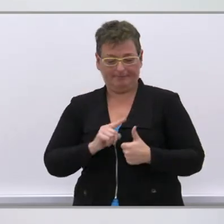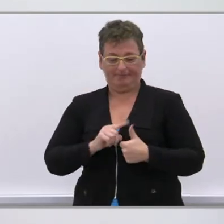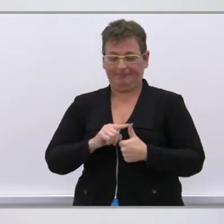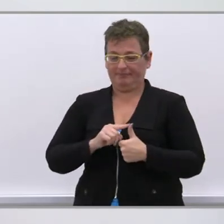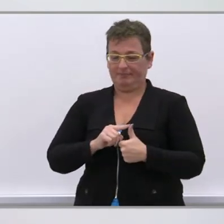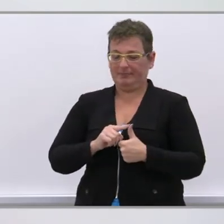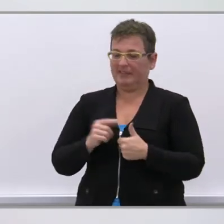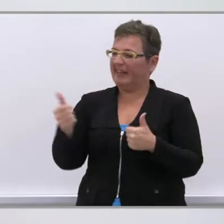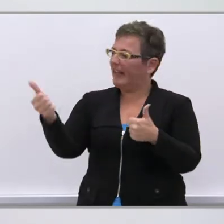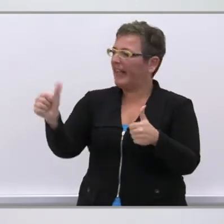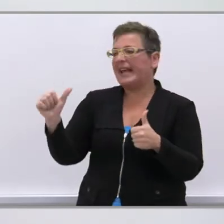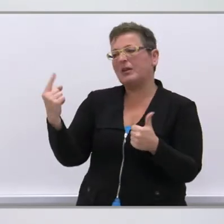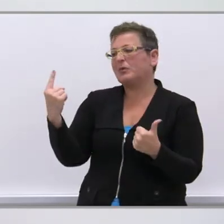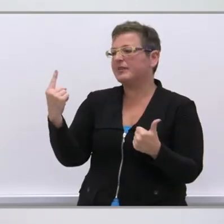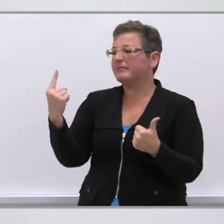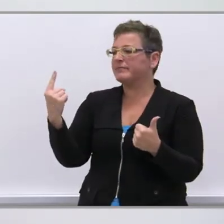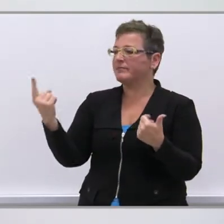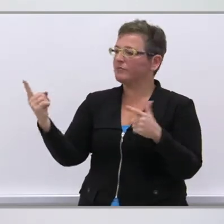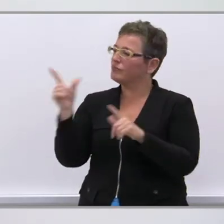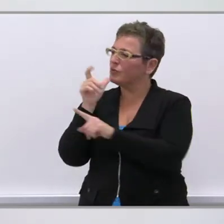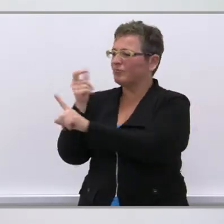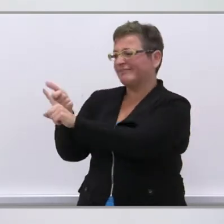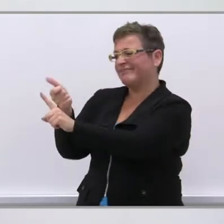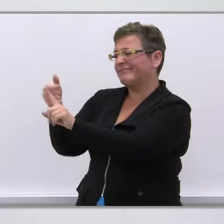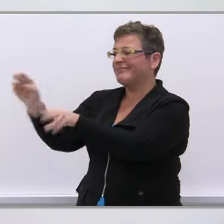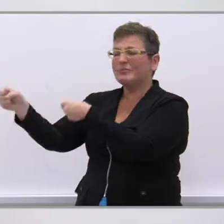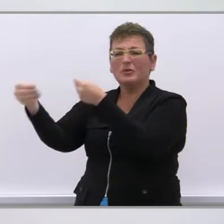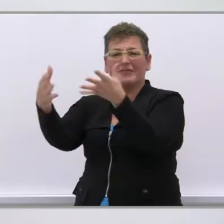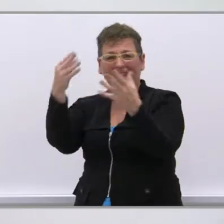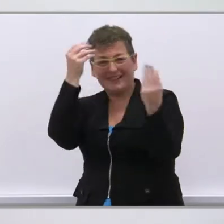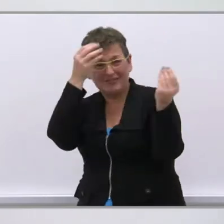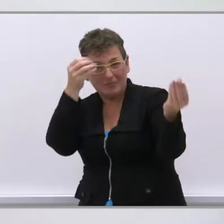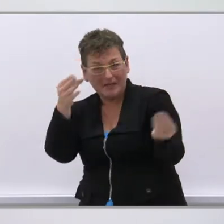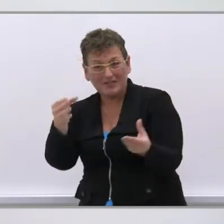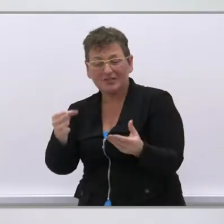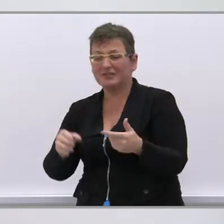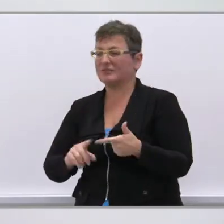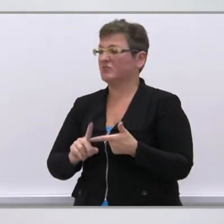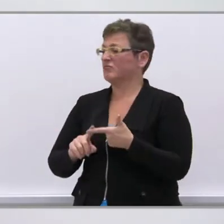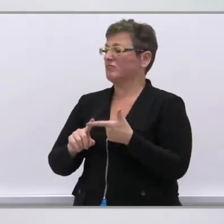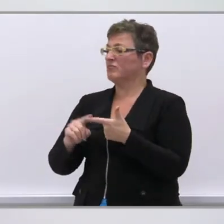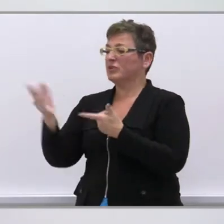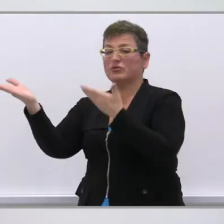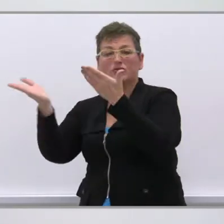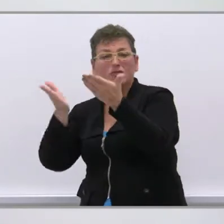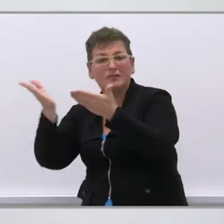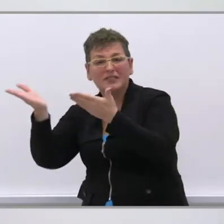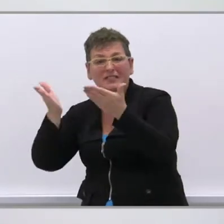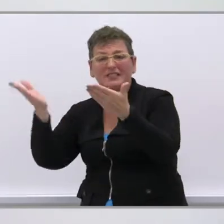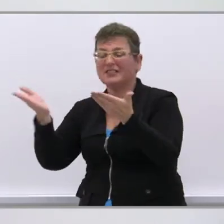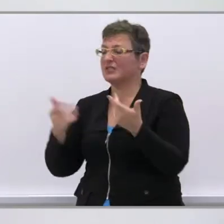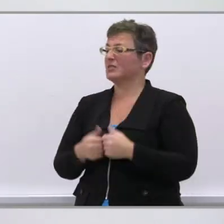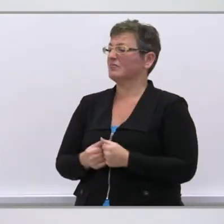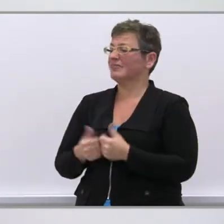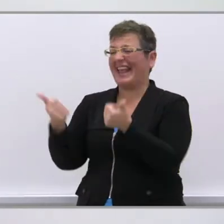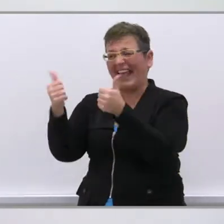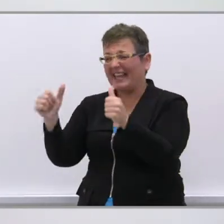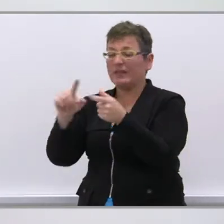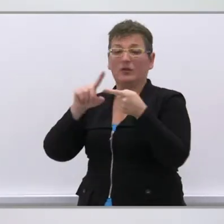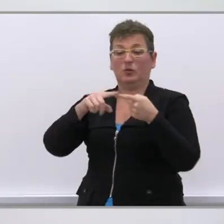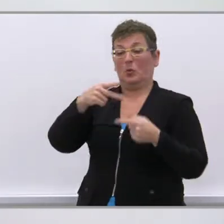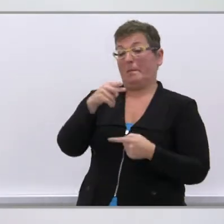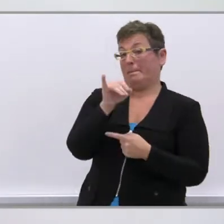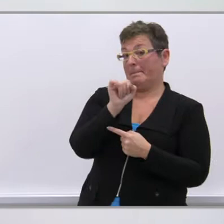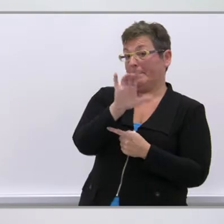Anybody who provides information, goods, or services to the public will